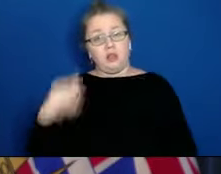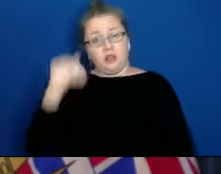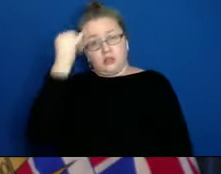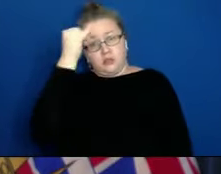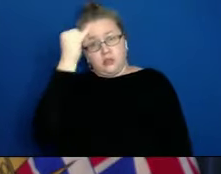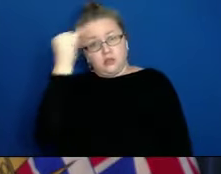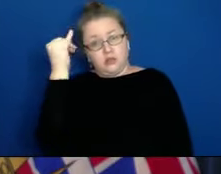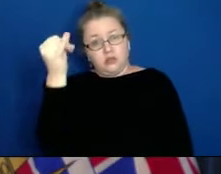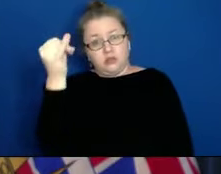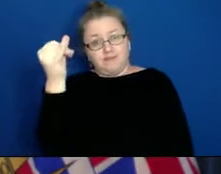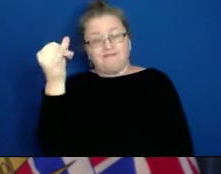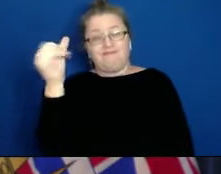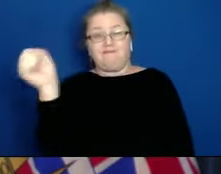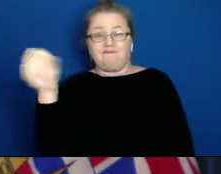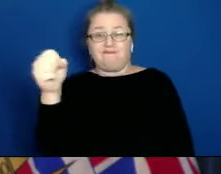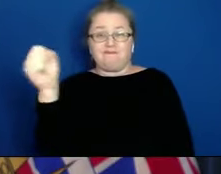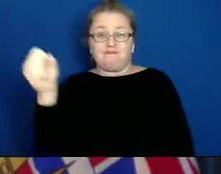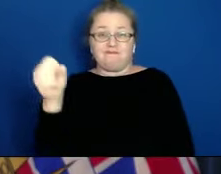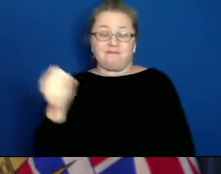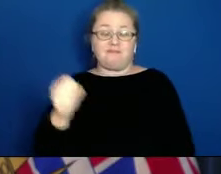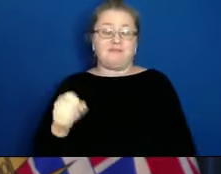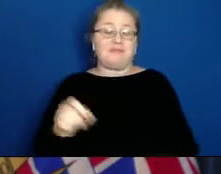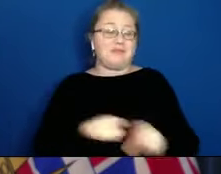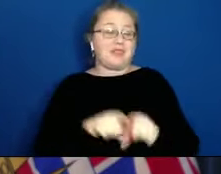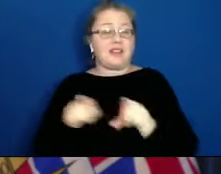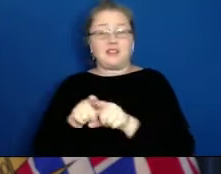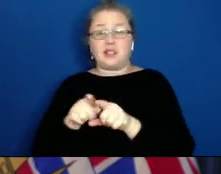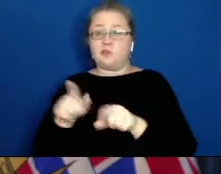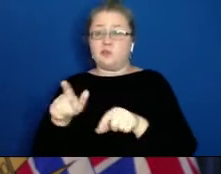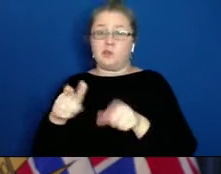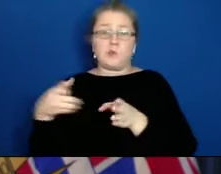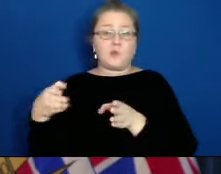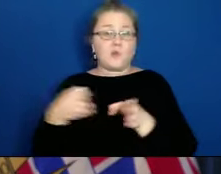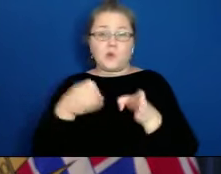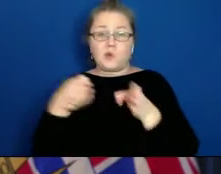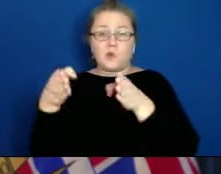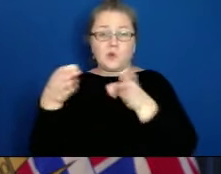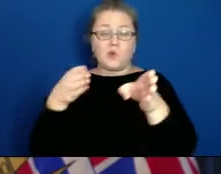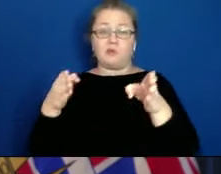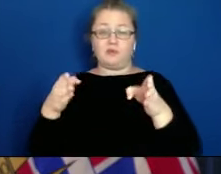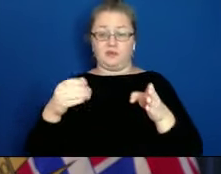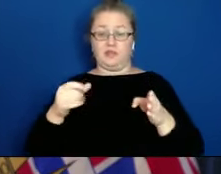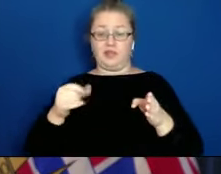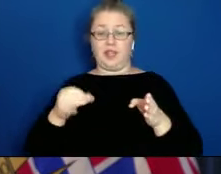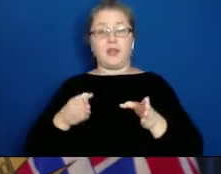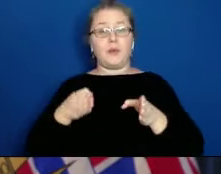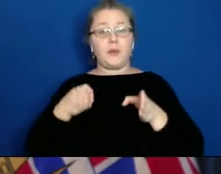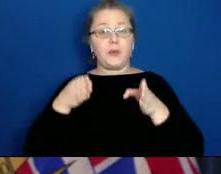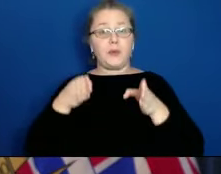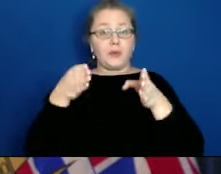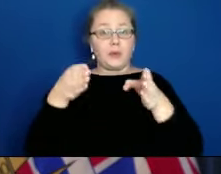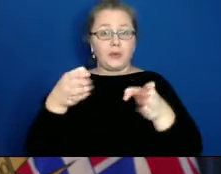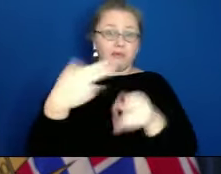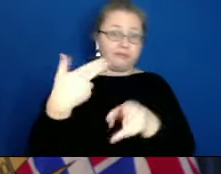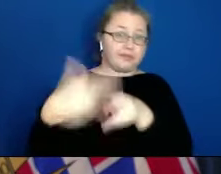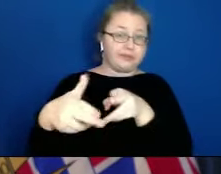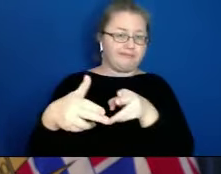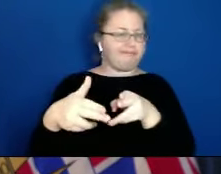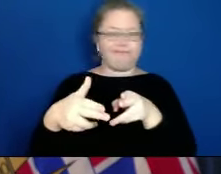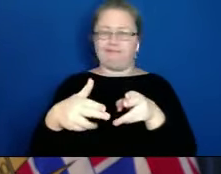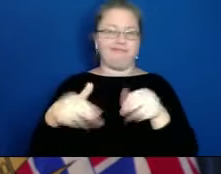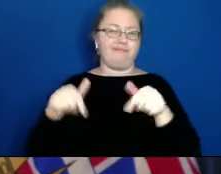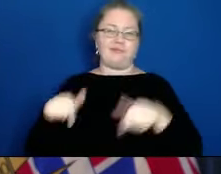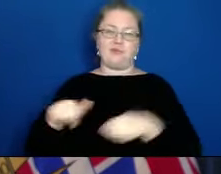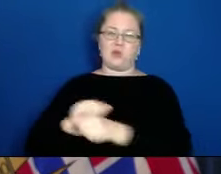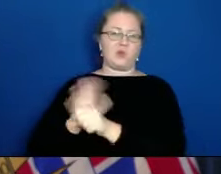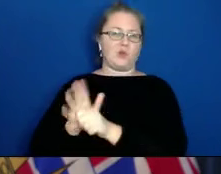must travel. It will have bumps and will have challenges, and we are facing them today. As we